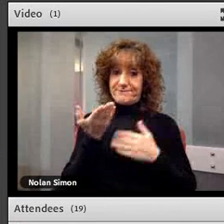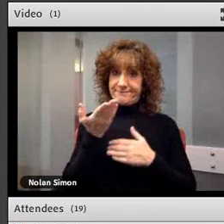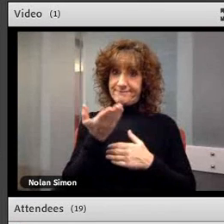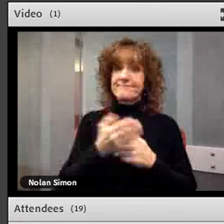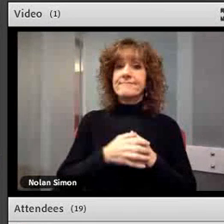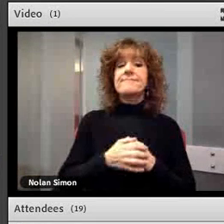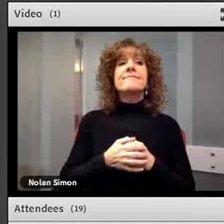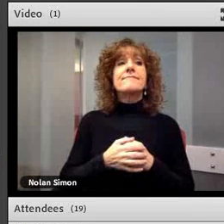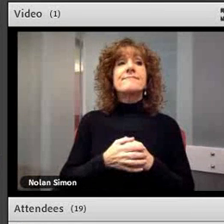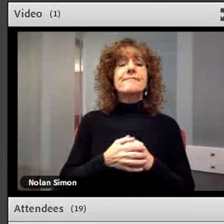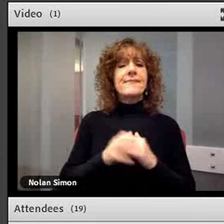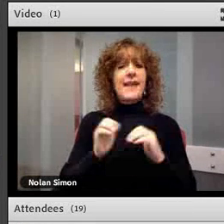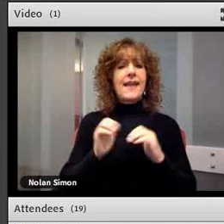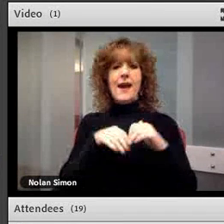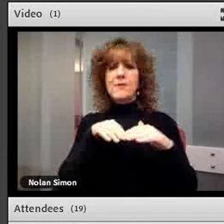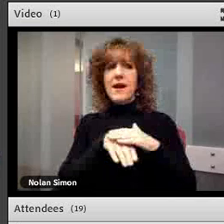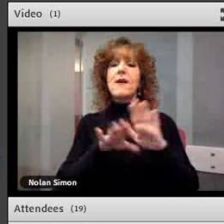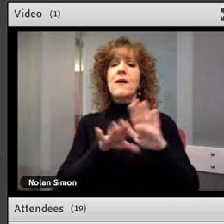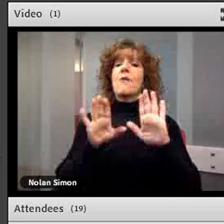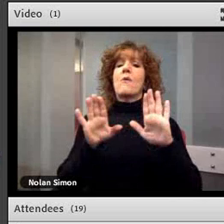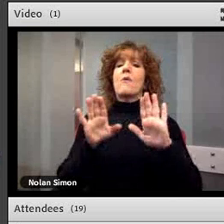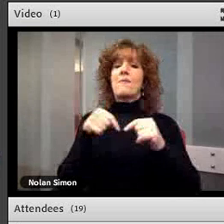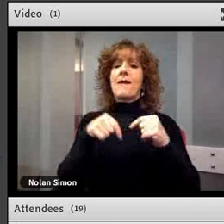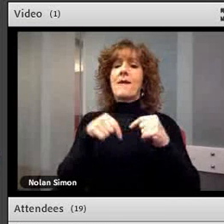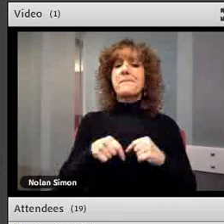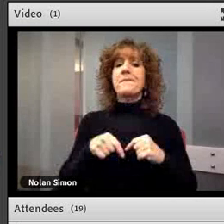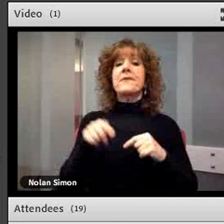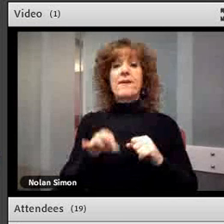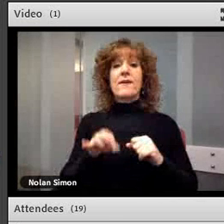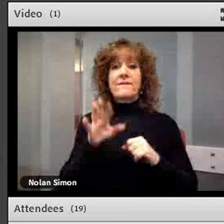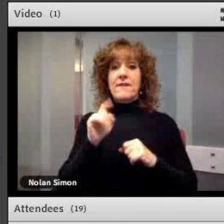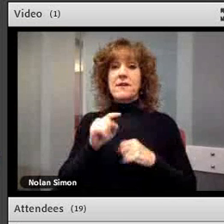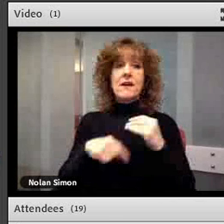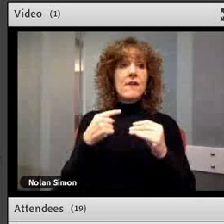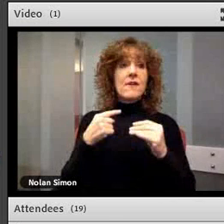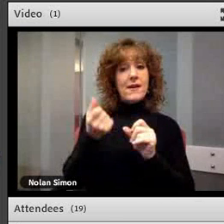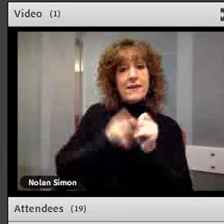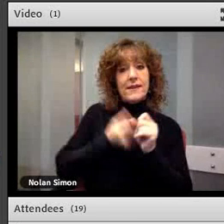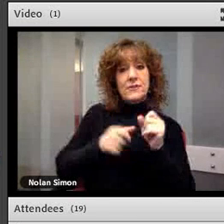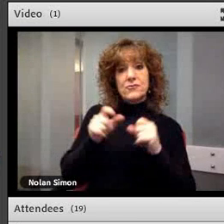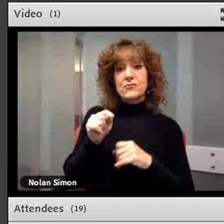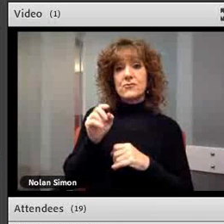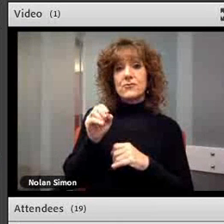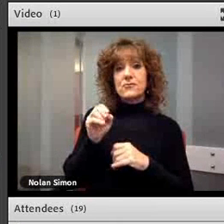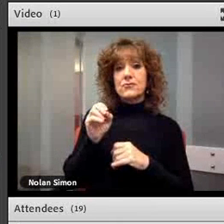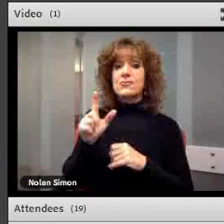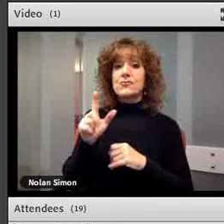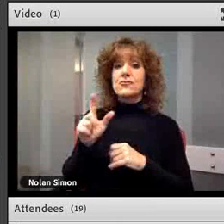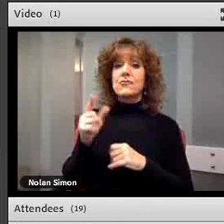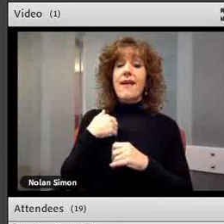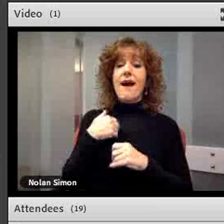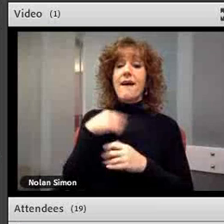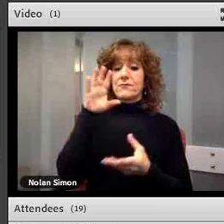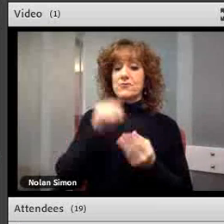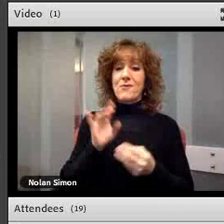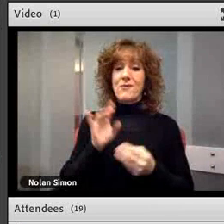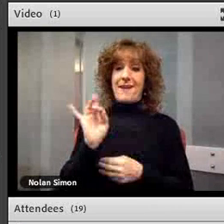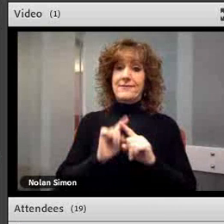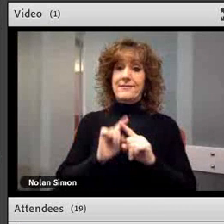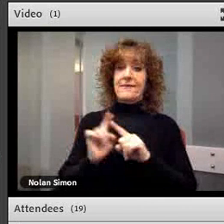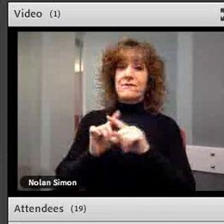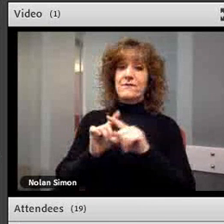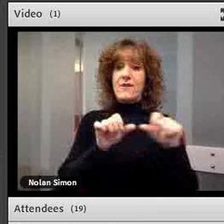way you access, well, I should say, you can find out about each of the tools. So we have actually 8 different areas,